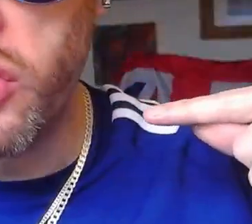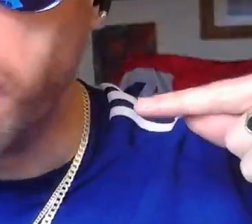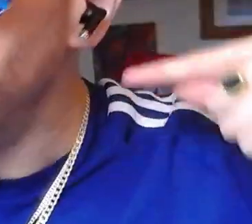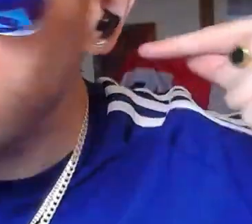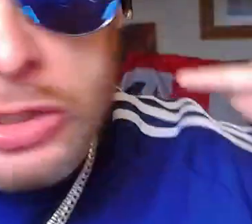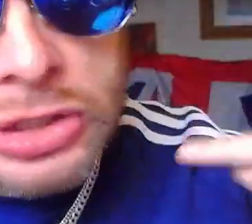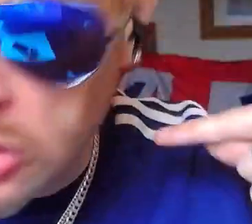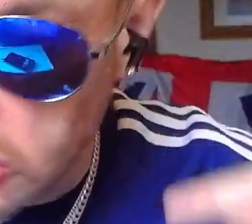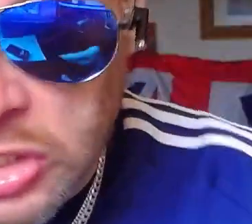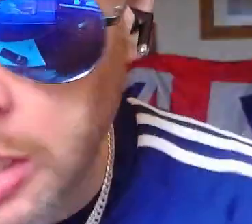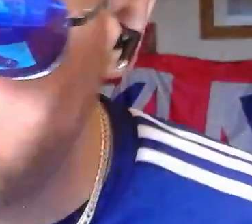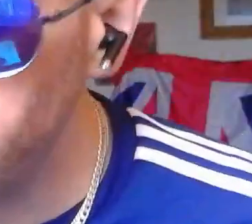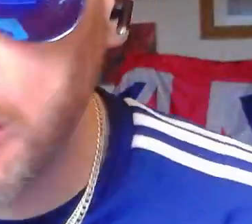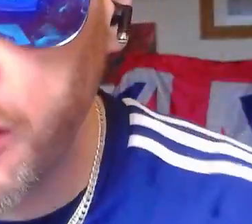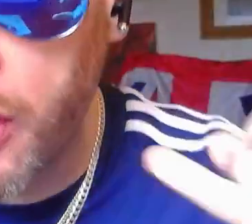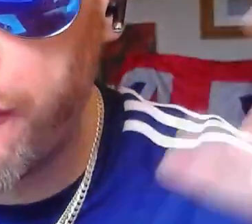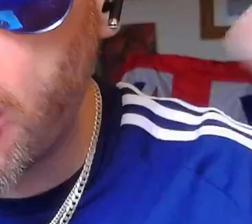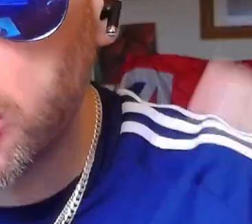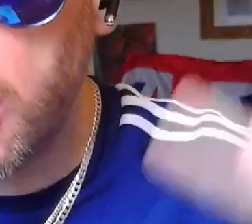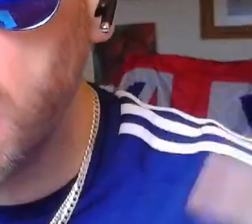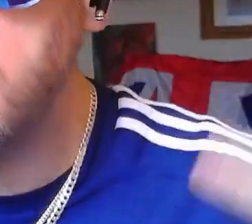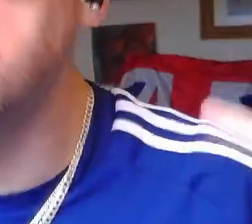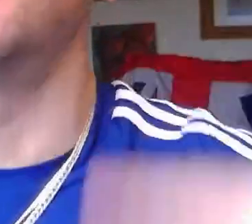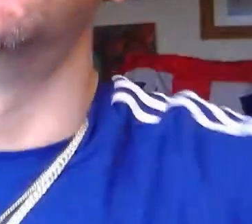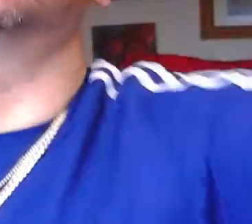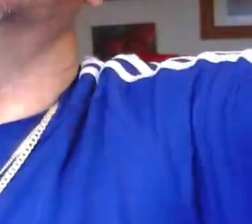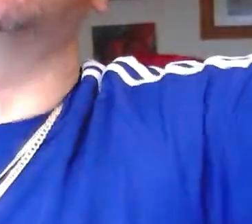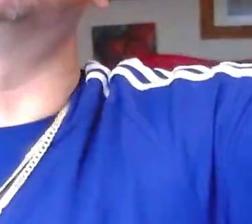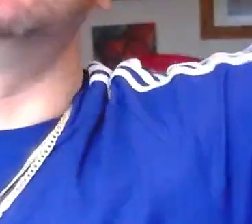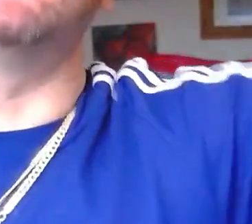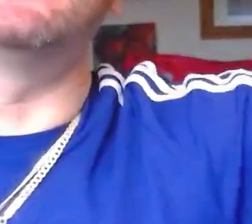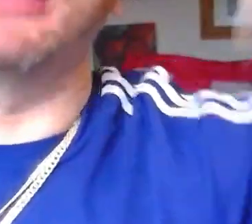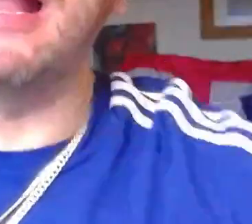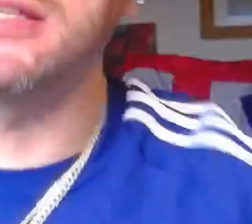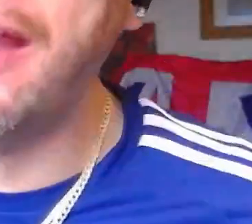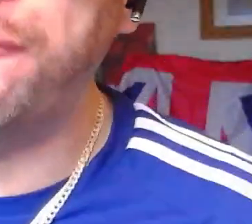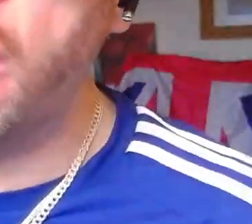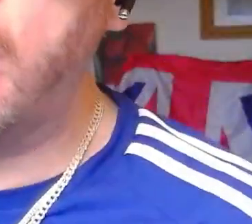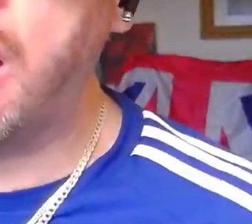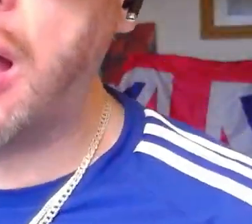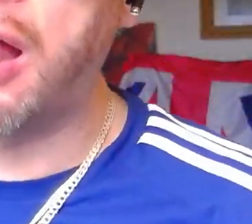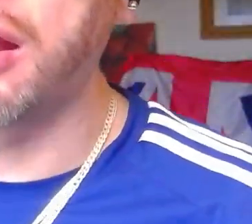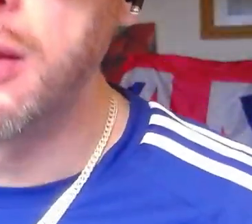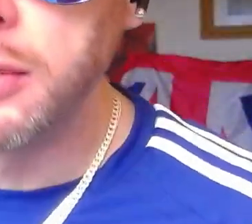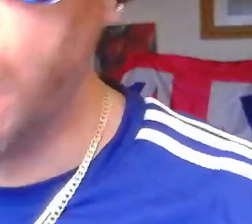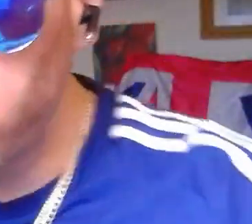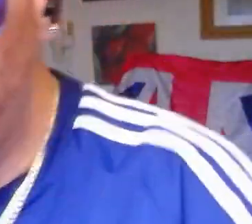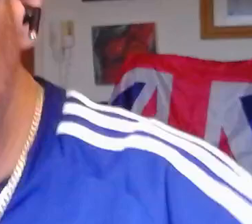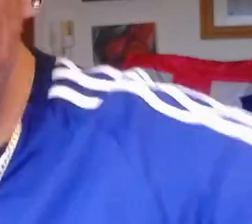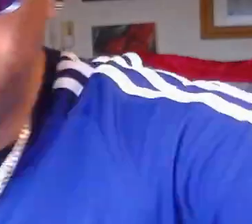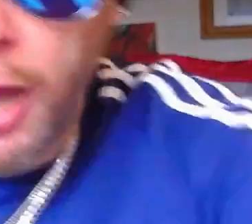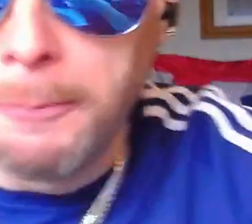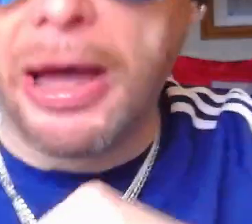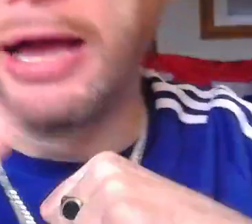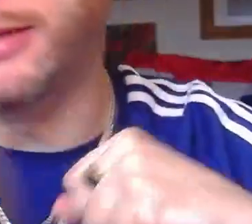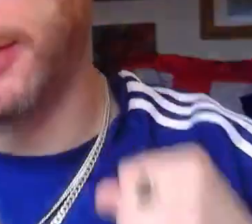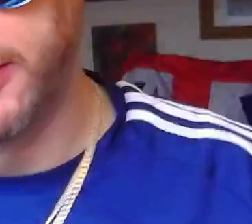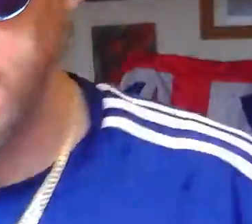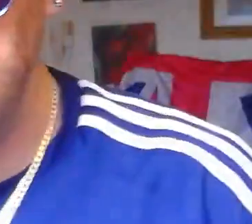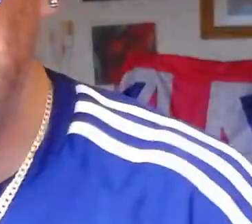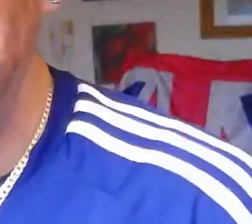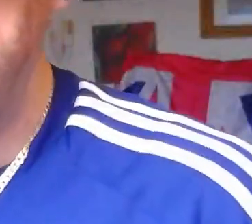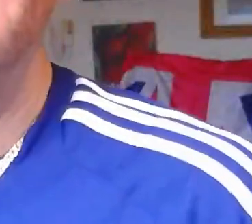1984. It's a sequel, motherfuckers. 2024! Don't call it a